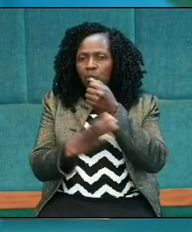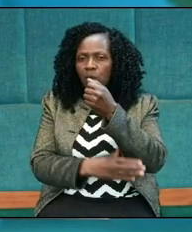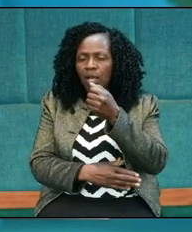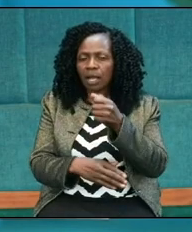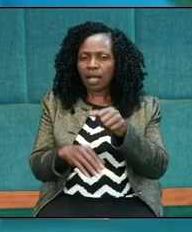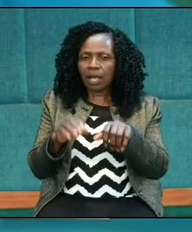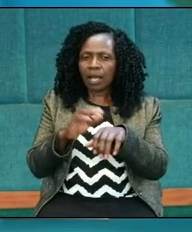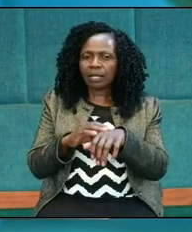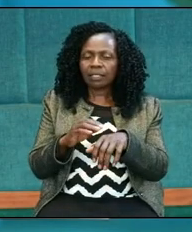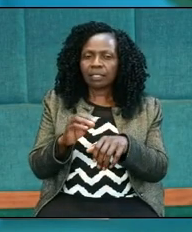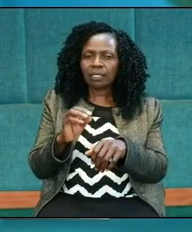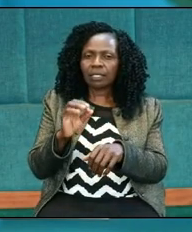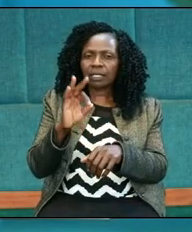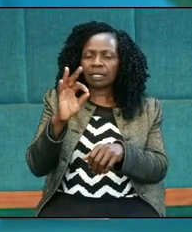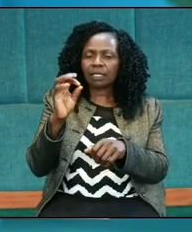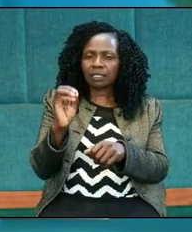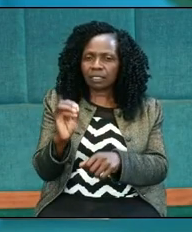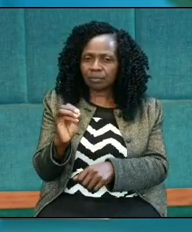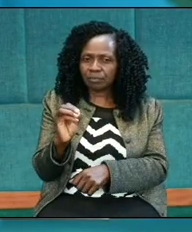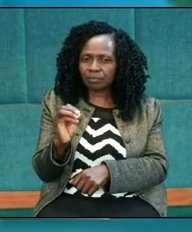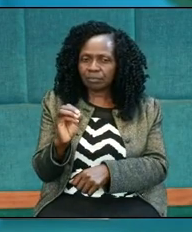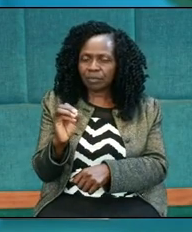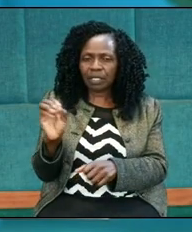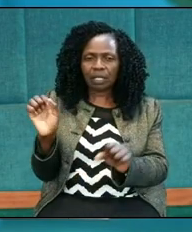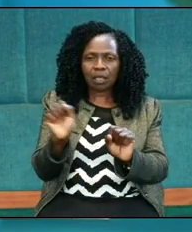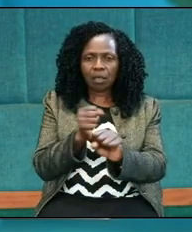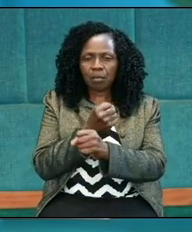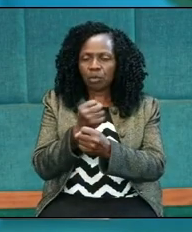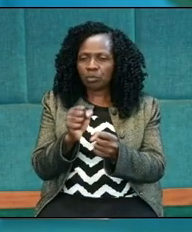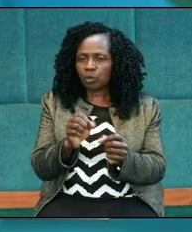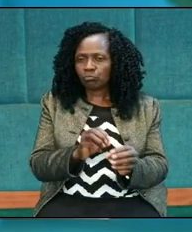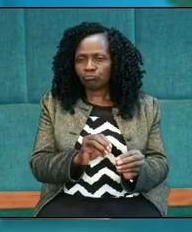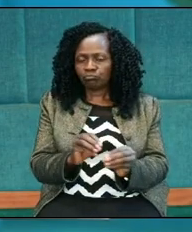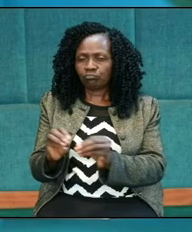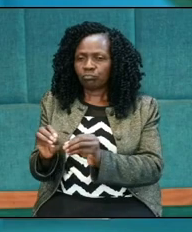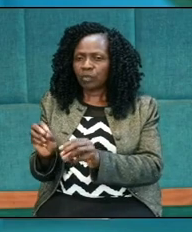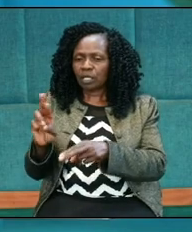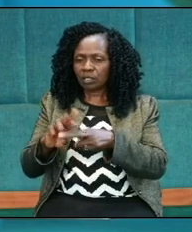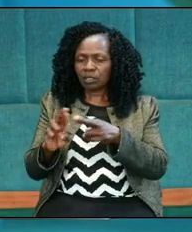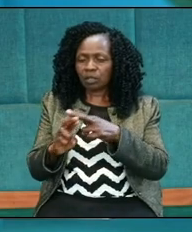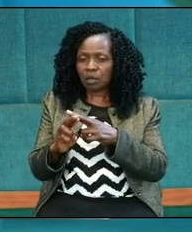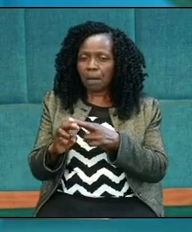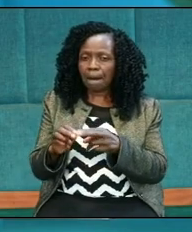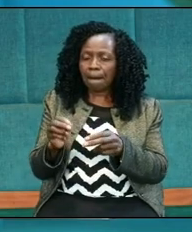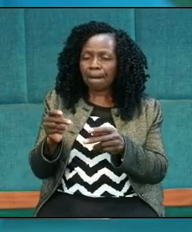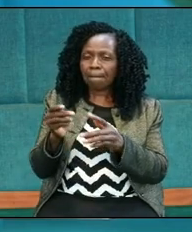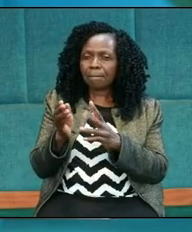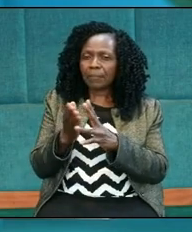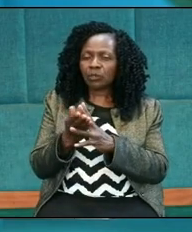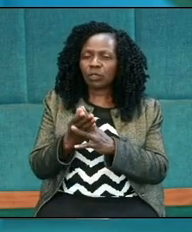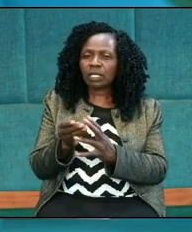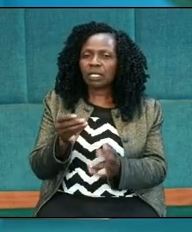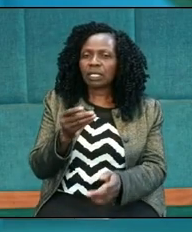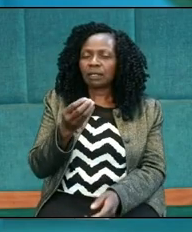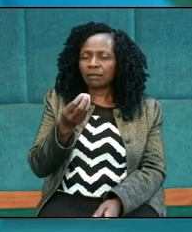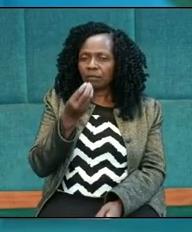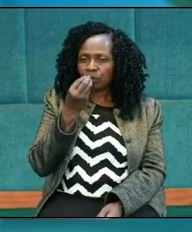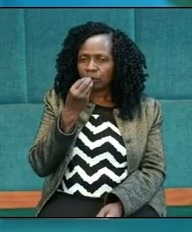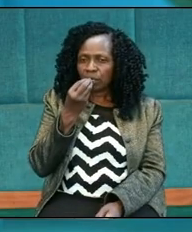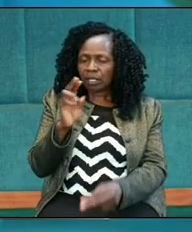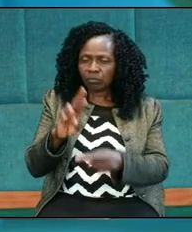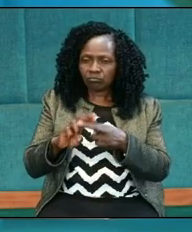80, she could not even know who she is. The relationship between diet and the alertness of our